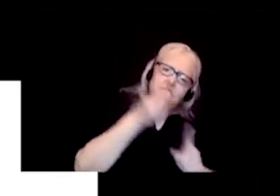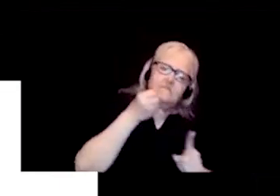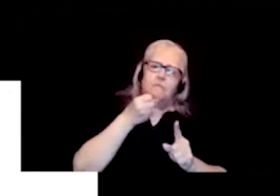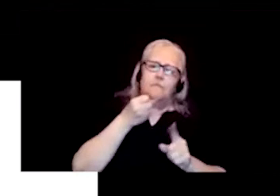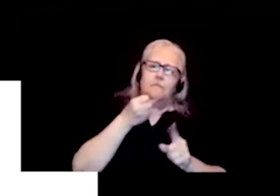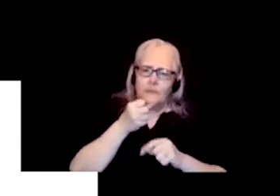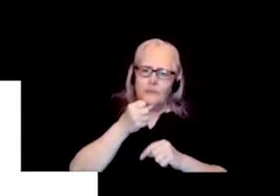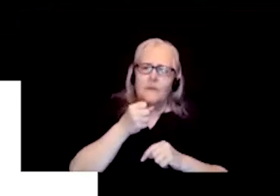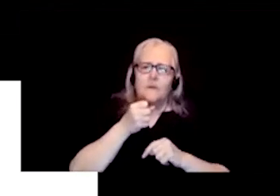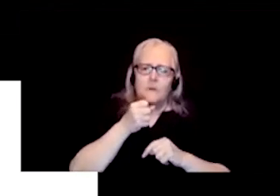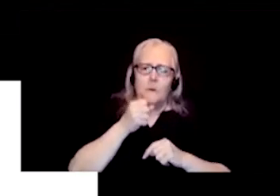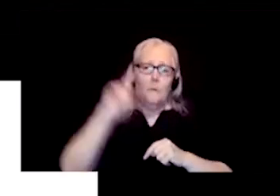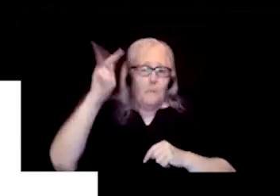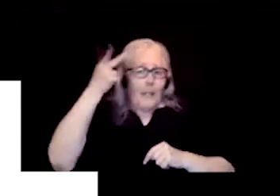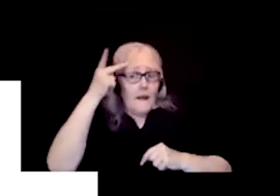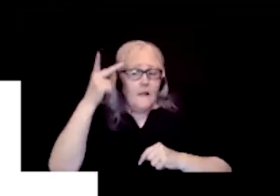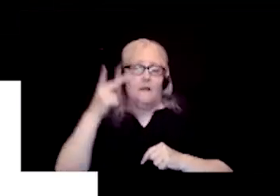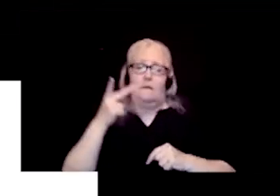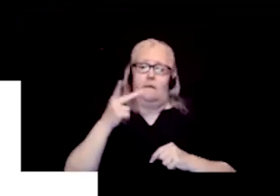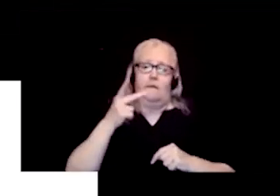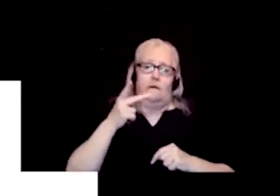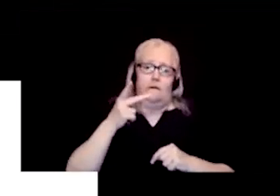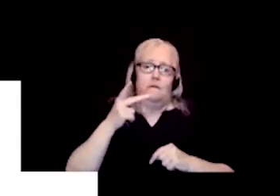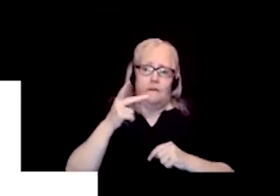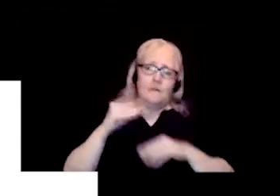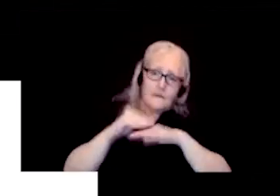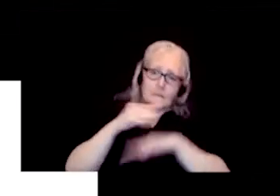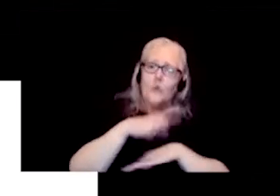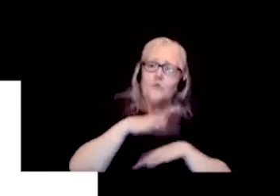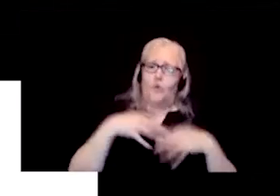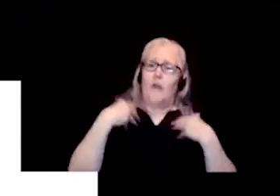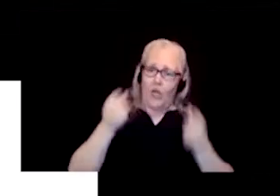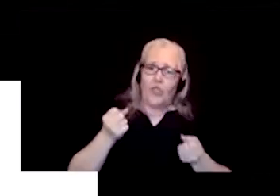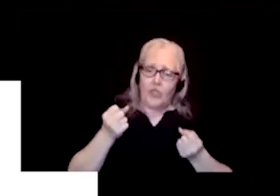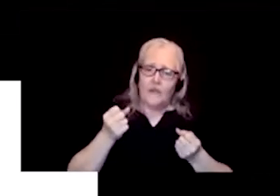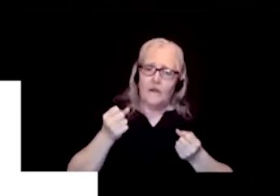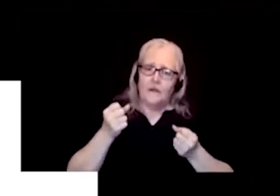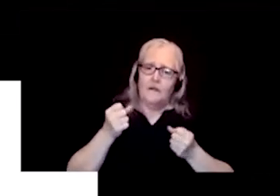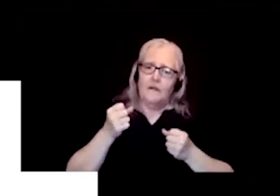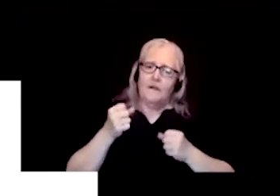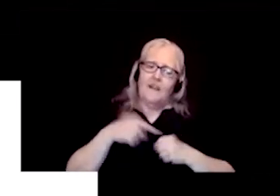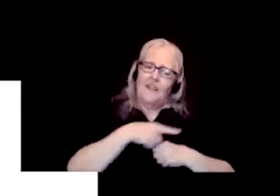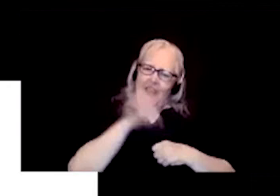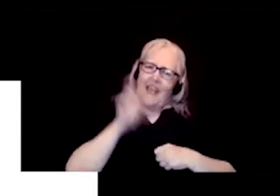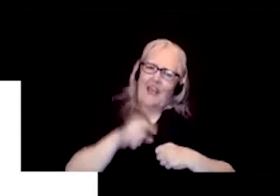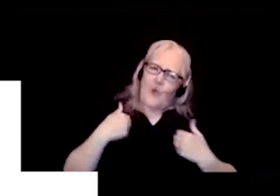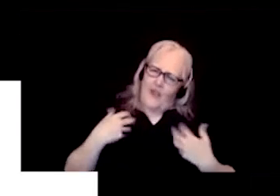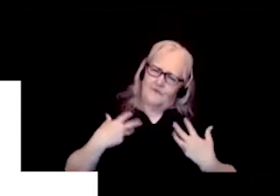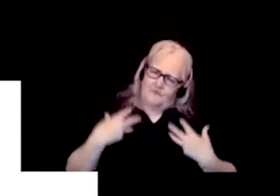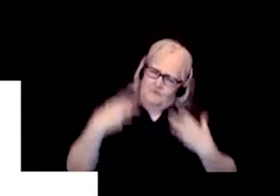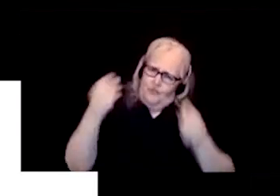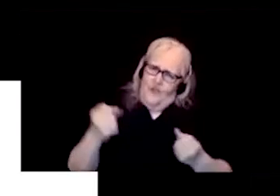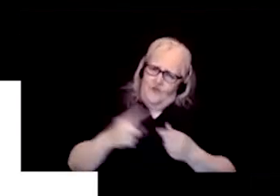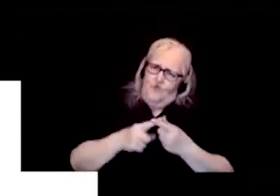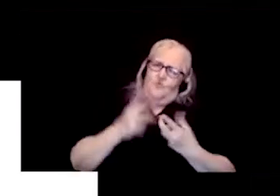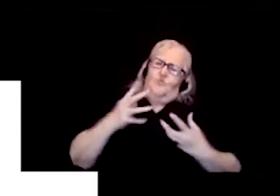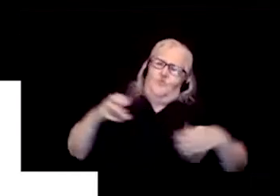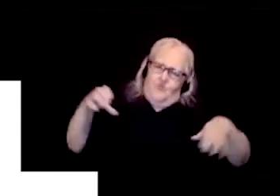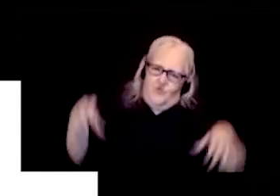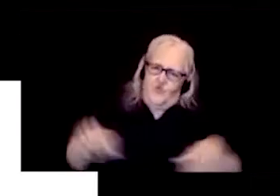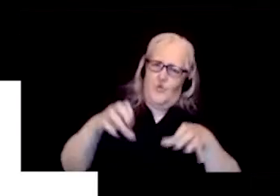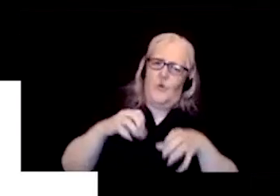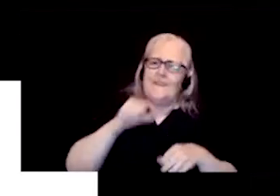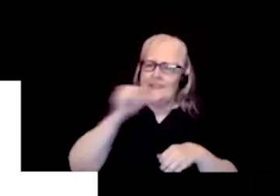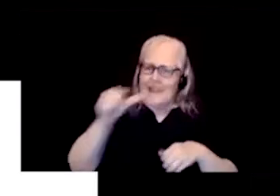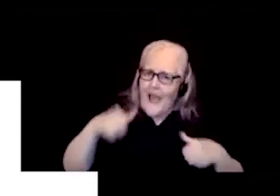political determinants of health. They have the courage to do enough, right? They're not going to give up when that